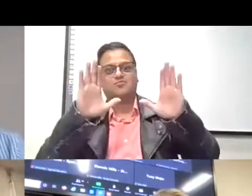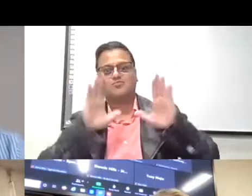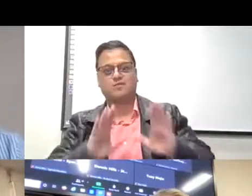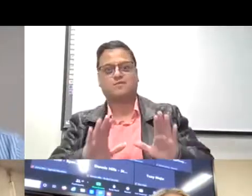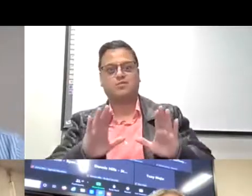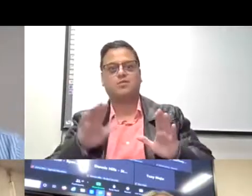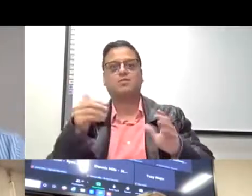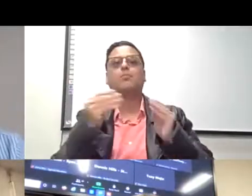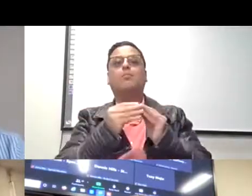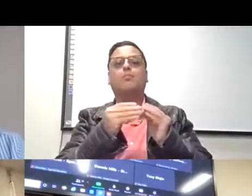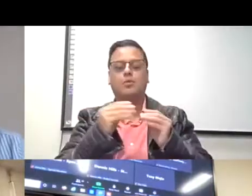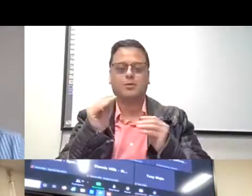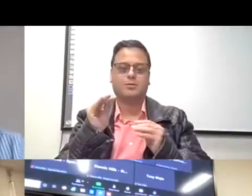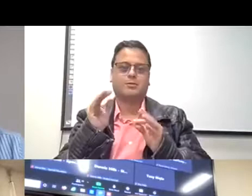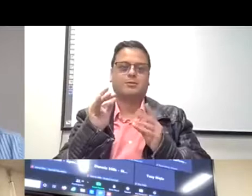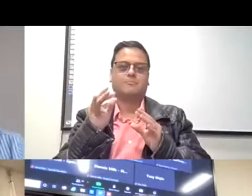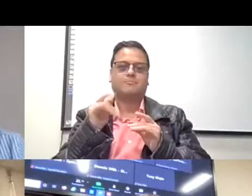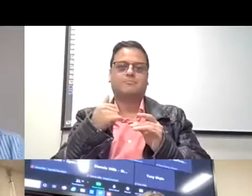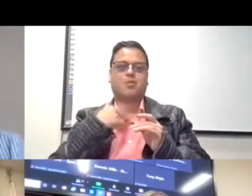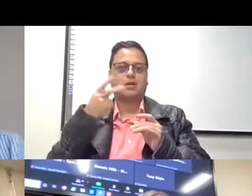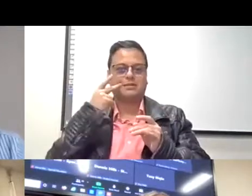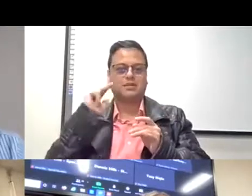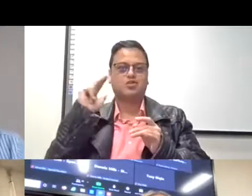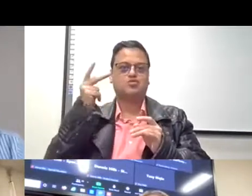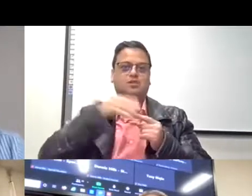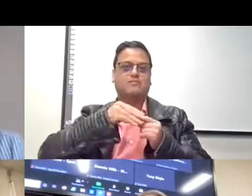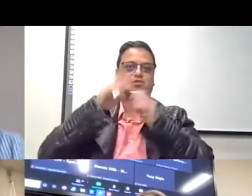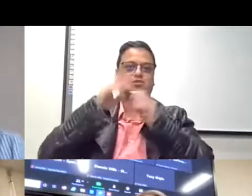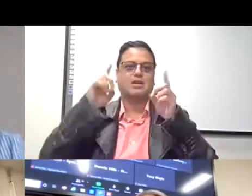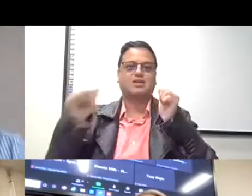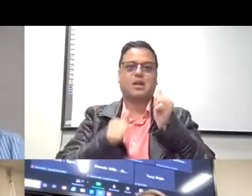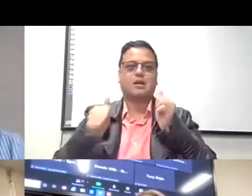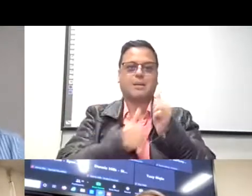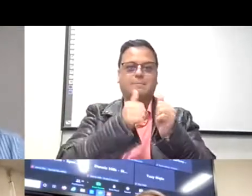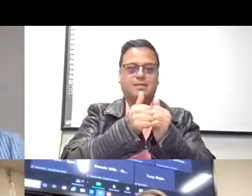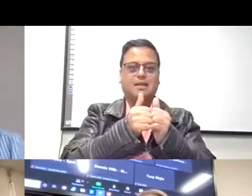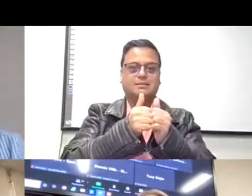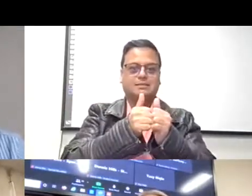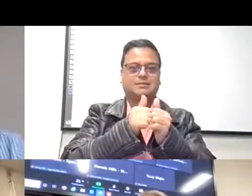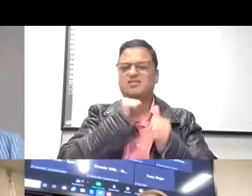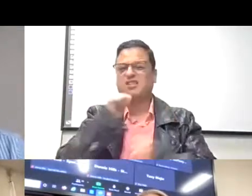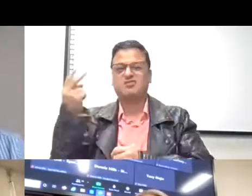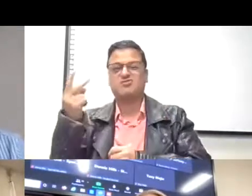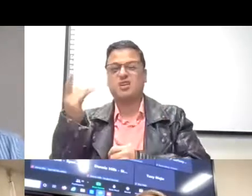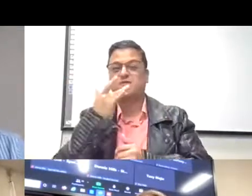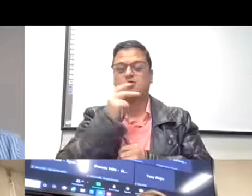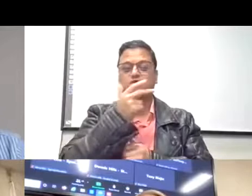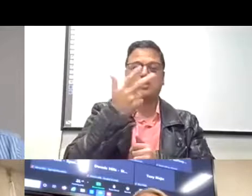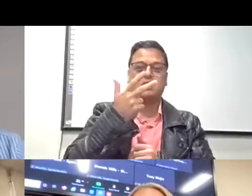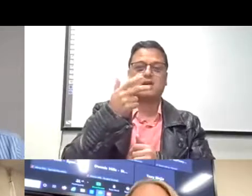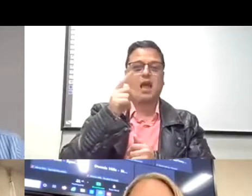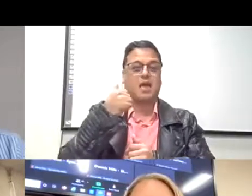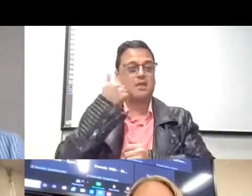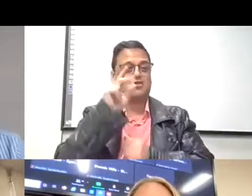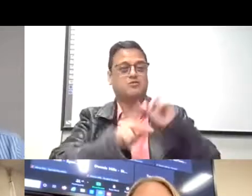other things. I would love to see 3 special education updates during the year versus 2. I see others shaking hands, so I think